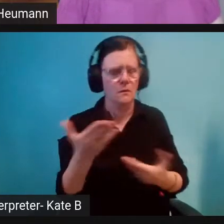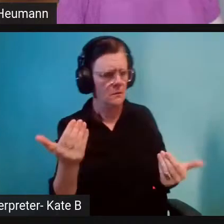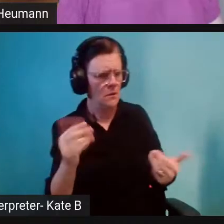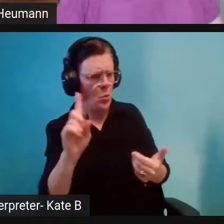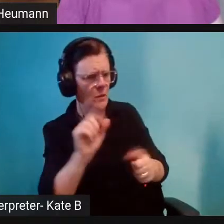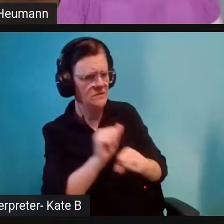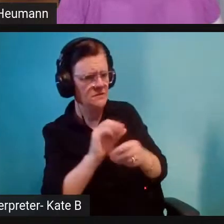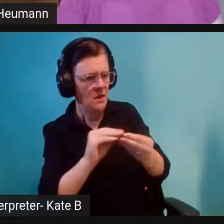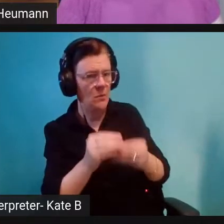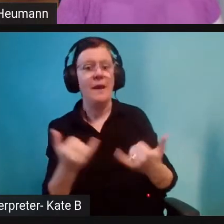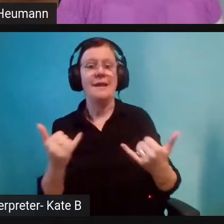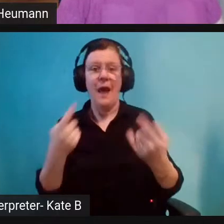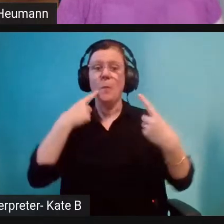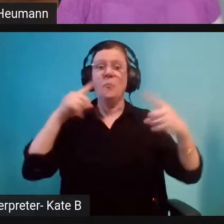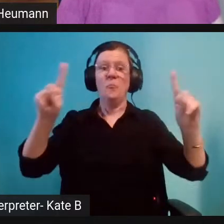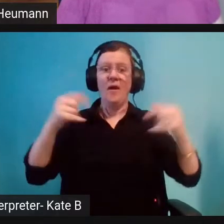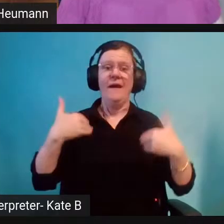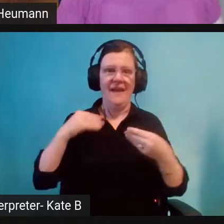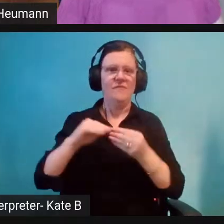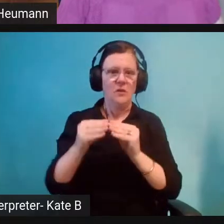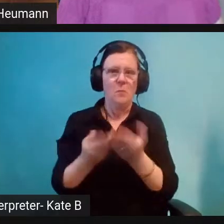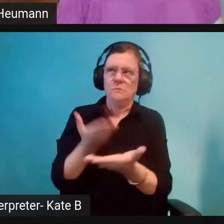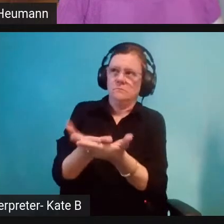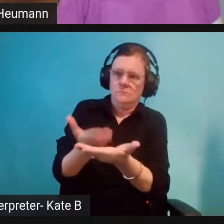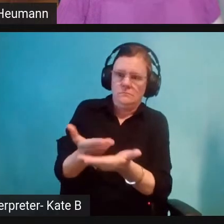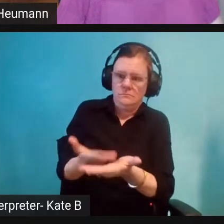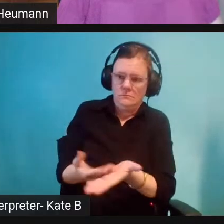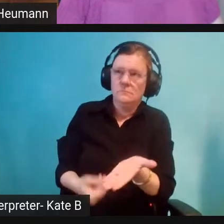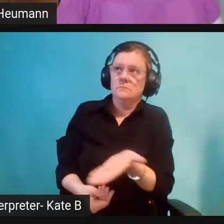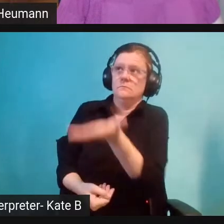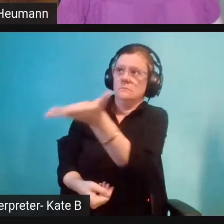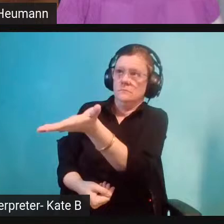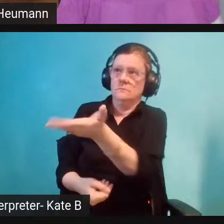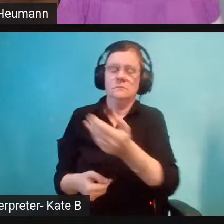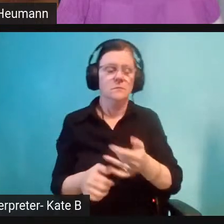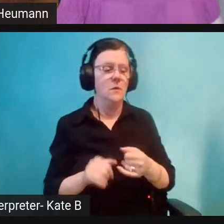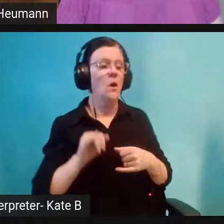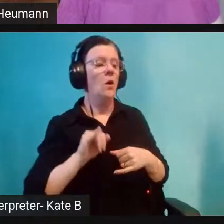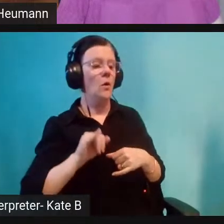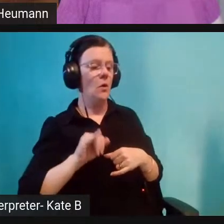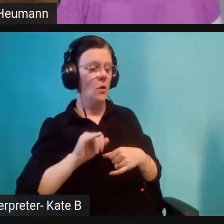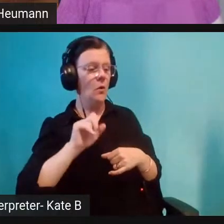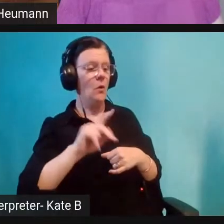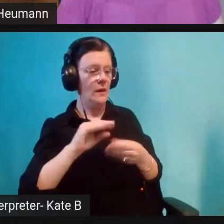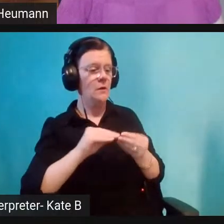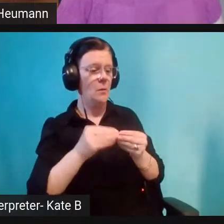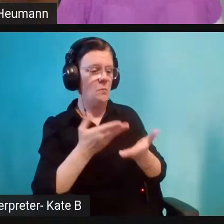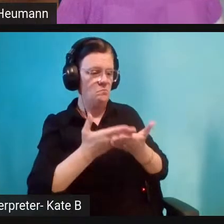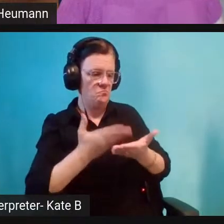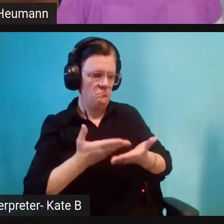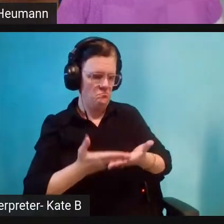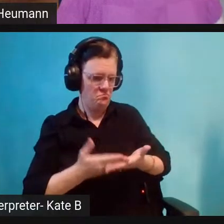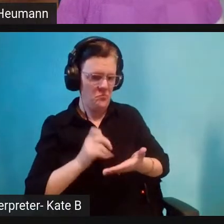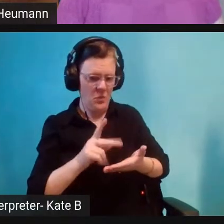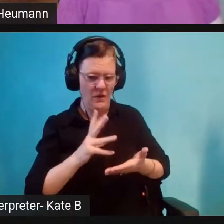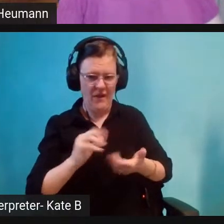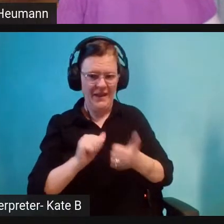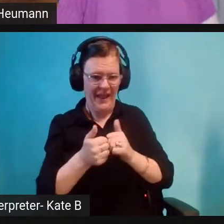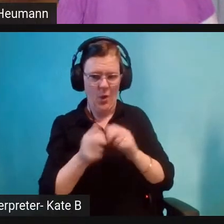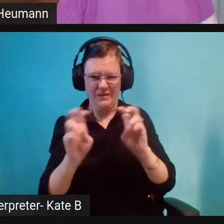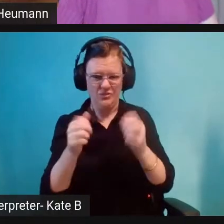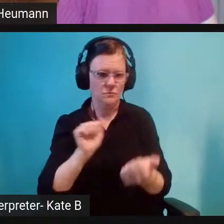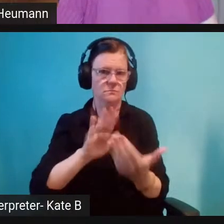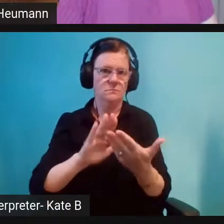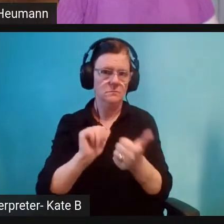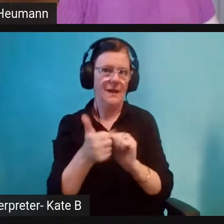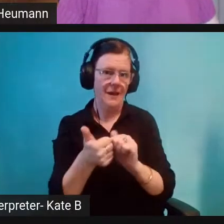Labor really is substantiating much of that and allowing us to look at what needs to be done to correct those issues.